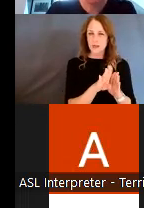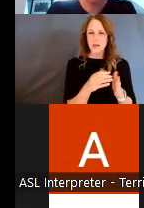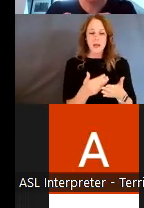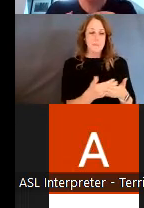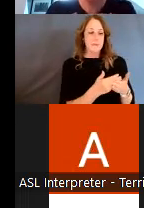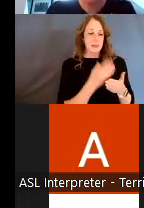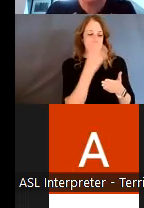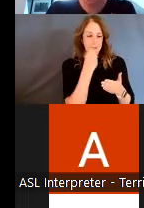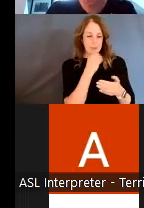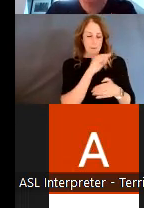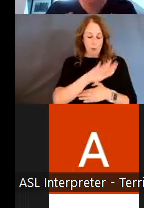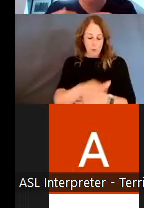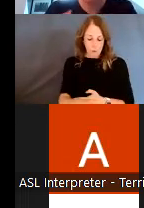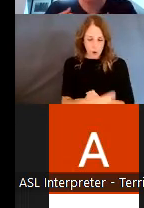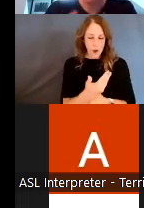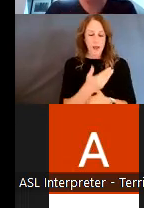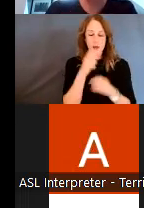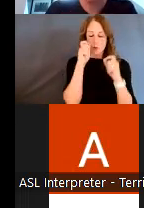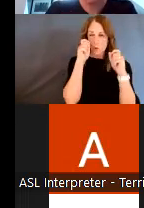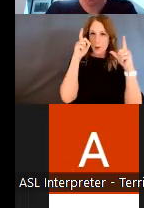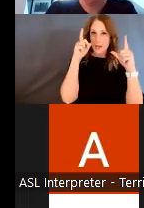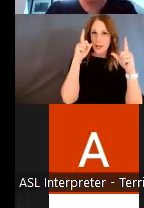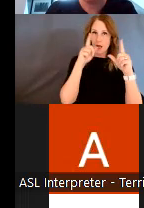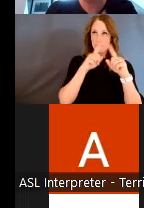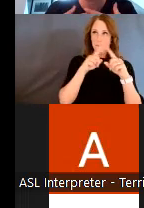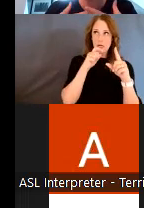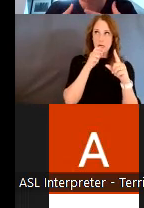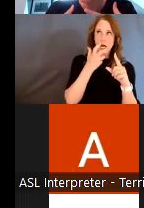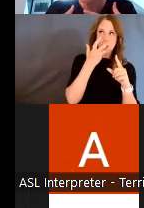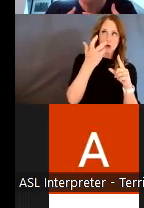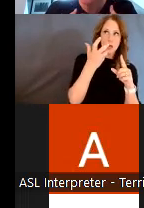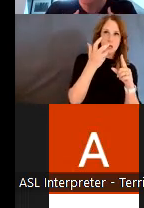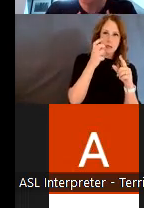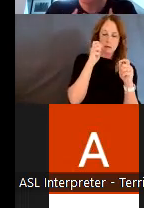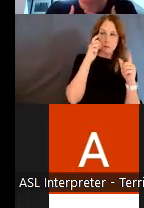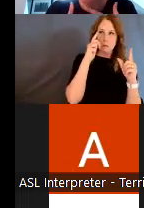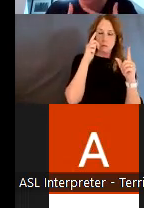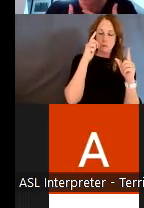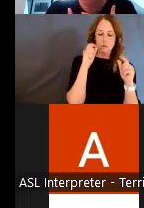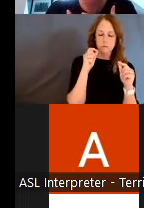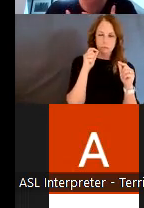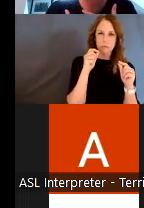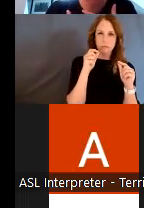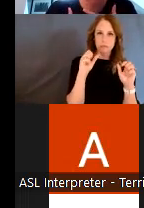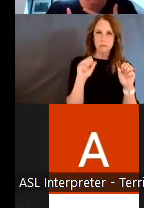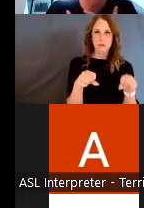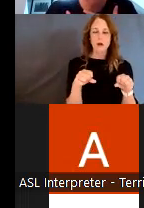through the night or waking up but not crying out. We